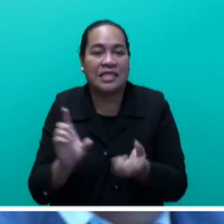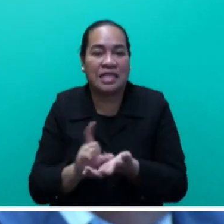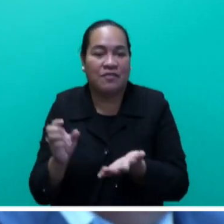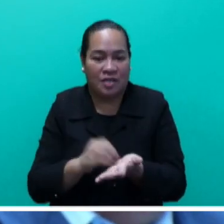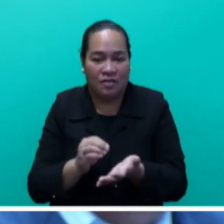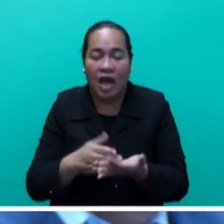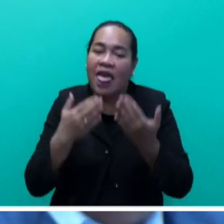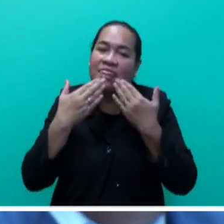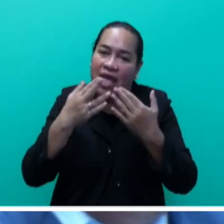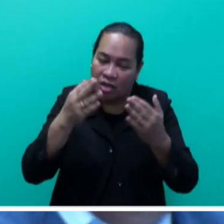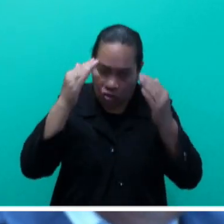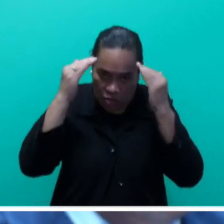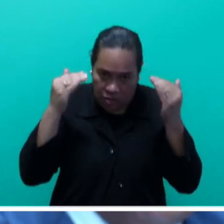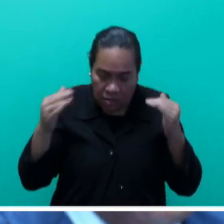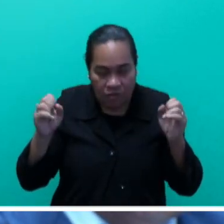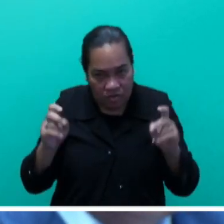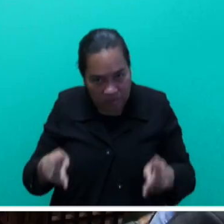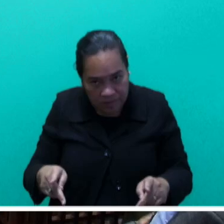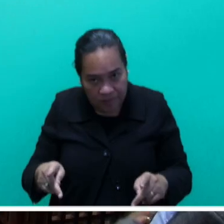sir, and I fully support the budget.